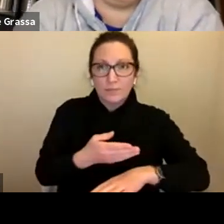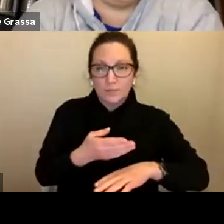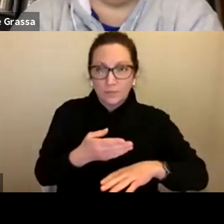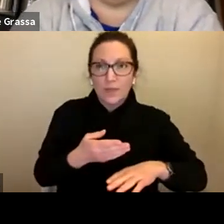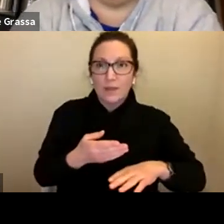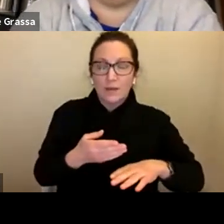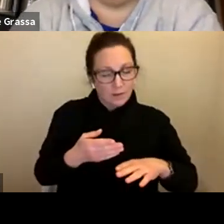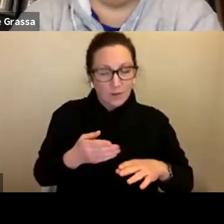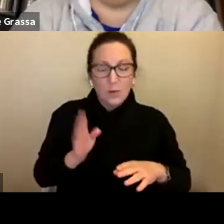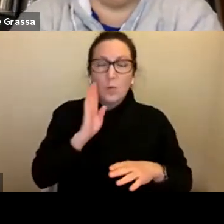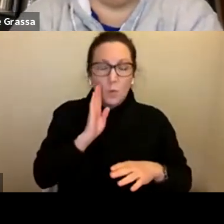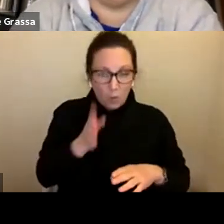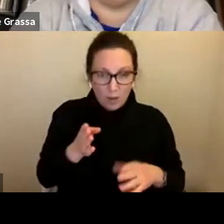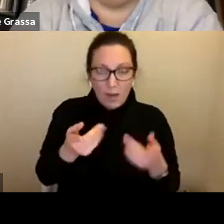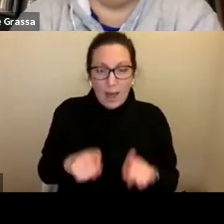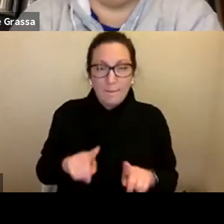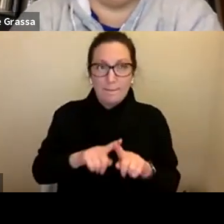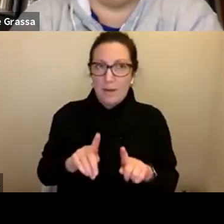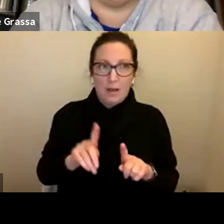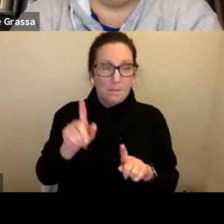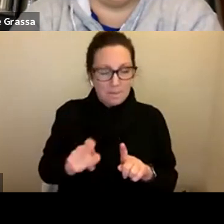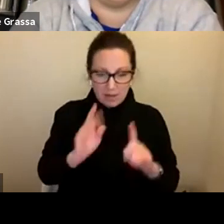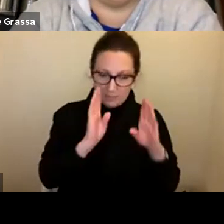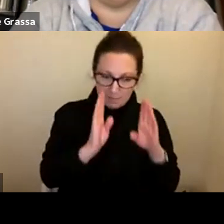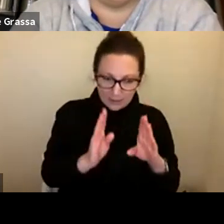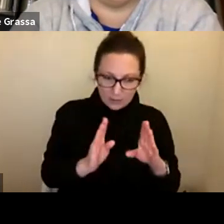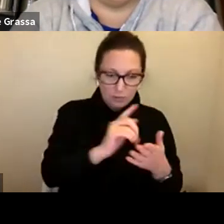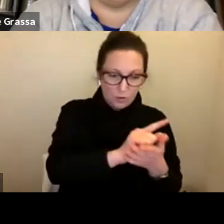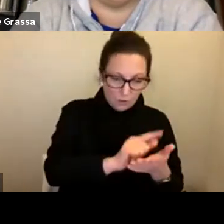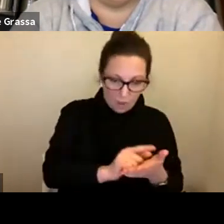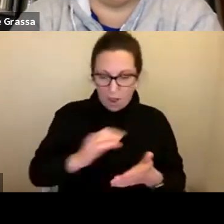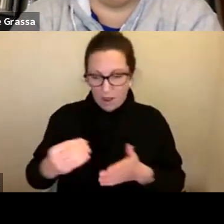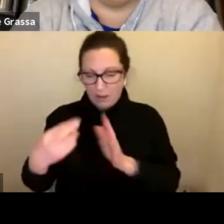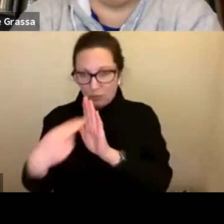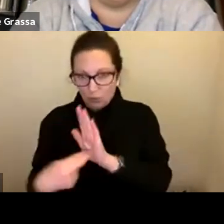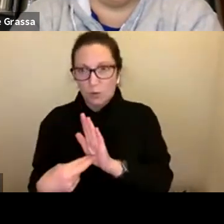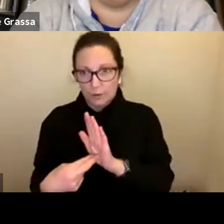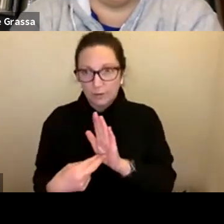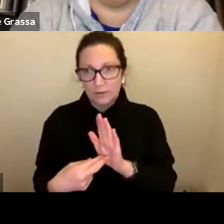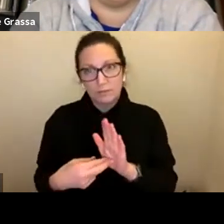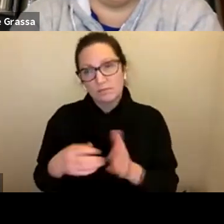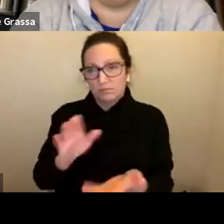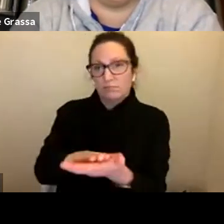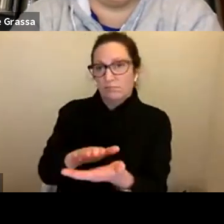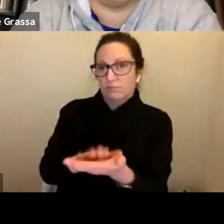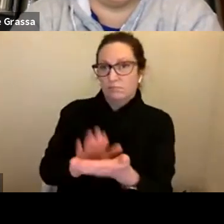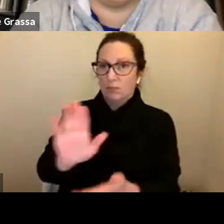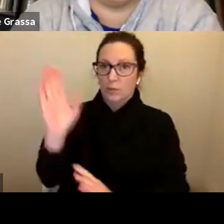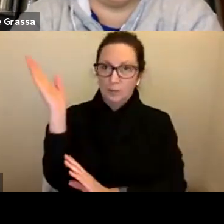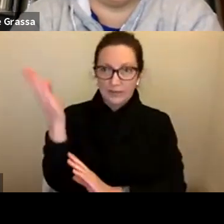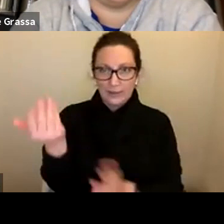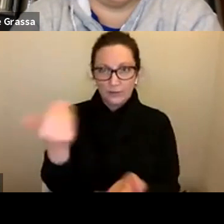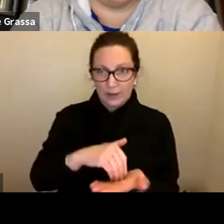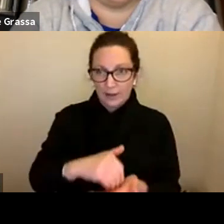guardrails. Mhm. And you did a great job of keeping that in the foreground. Thank you. That